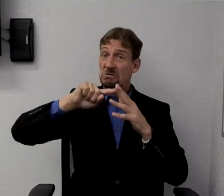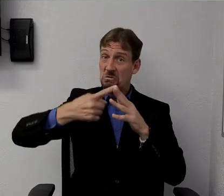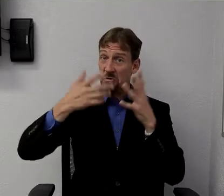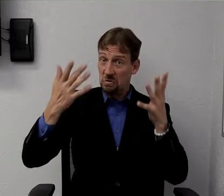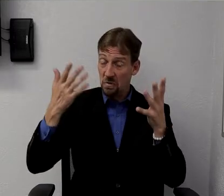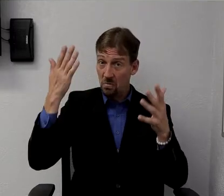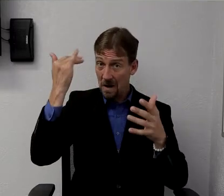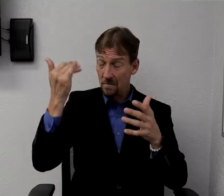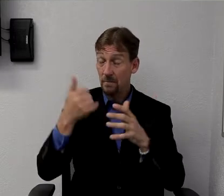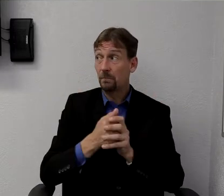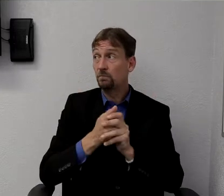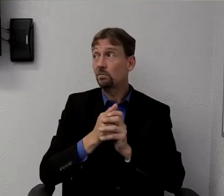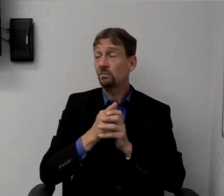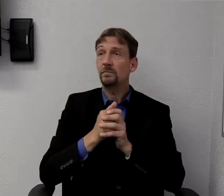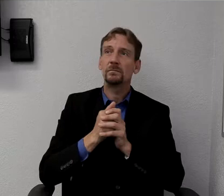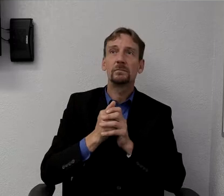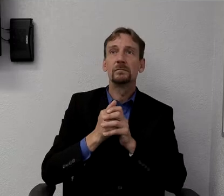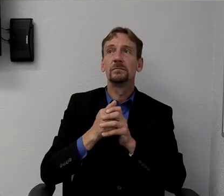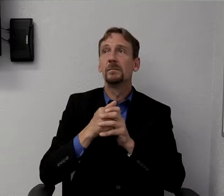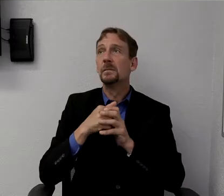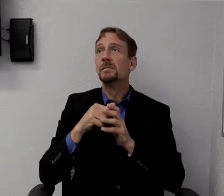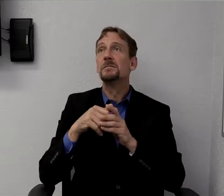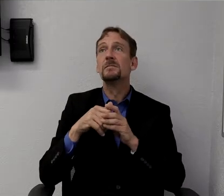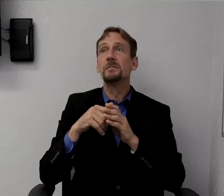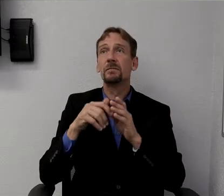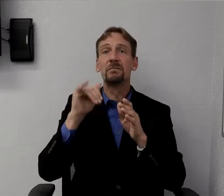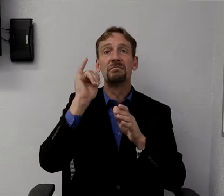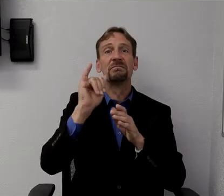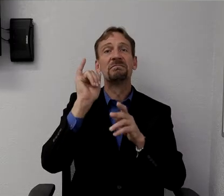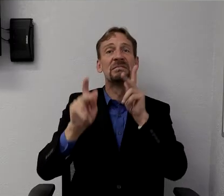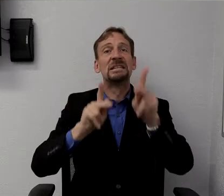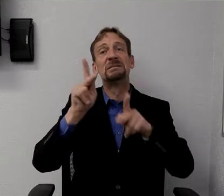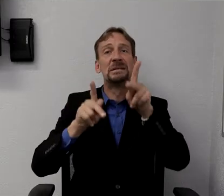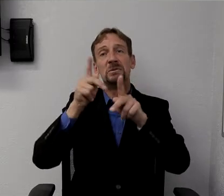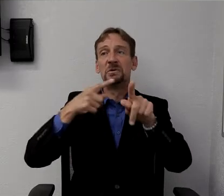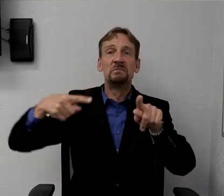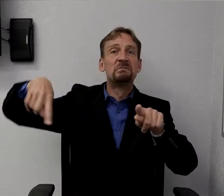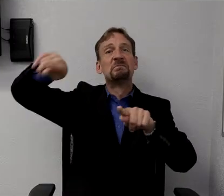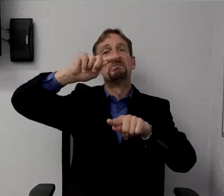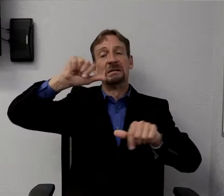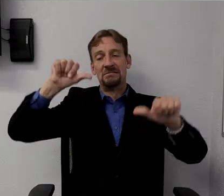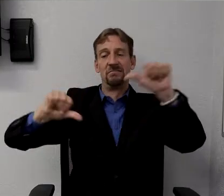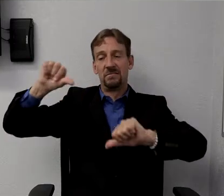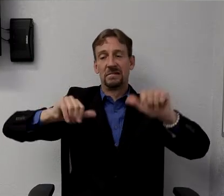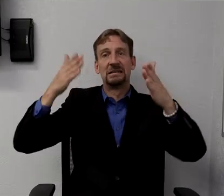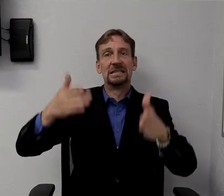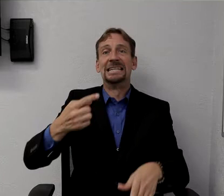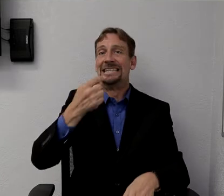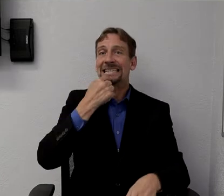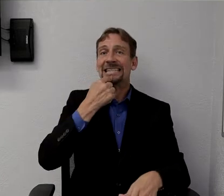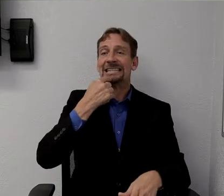I guess, the revelation that scientists believe that as much as 25% of the